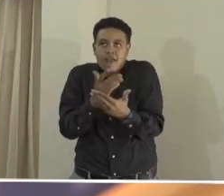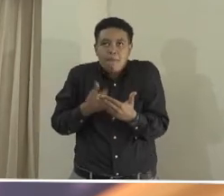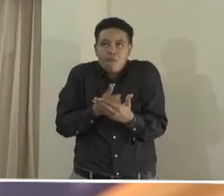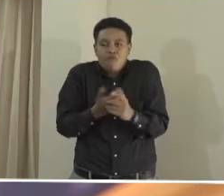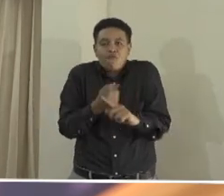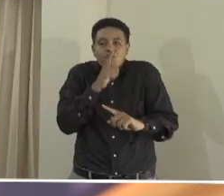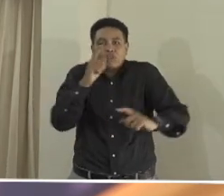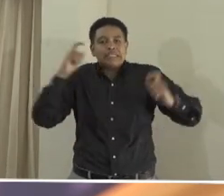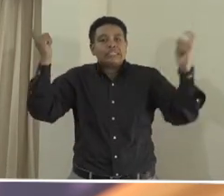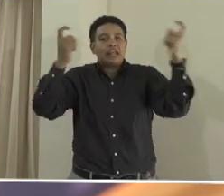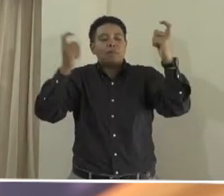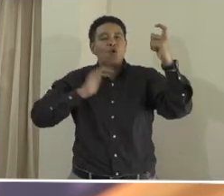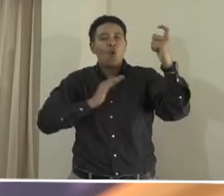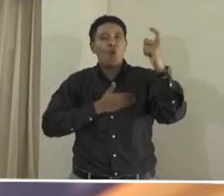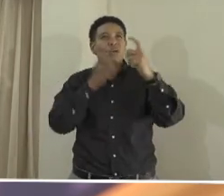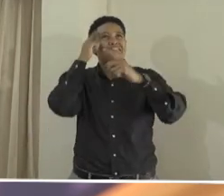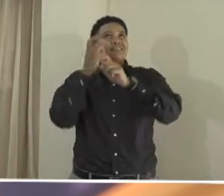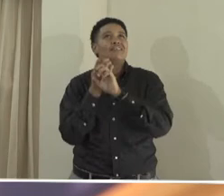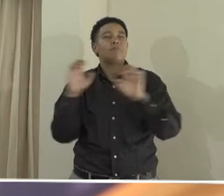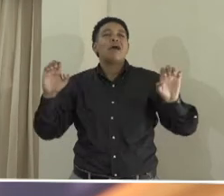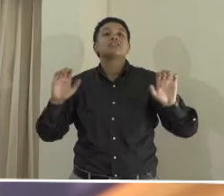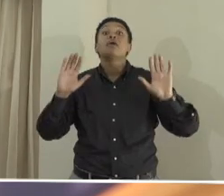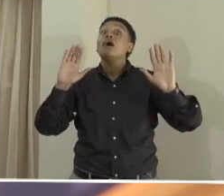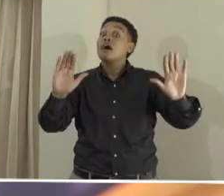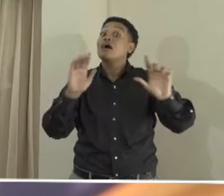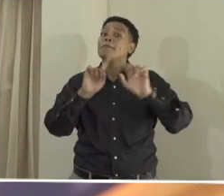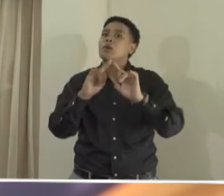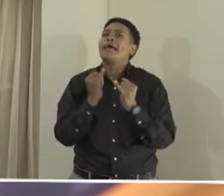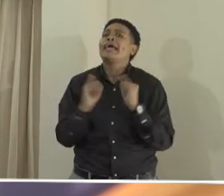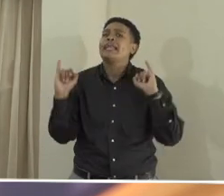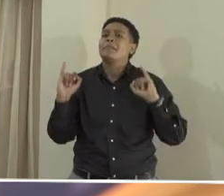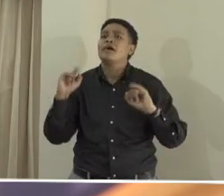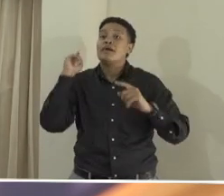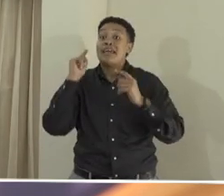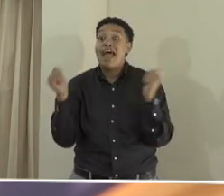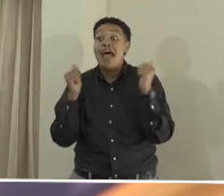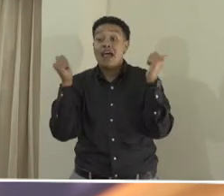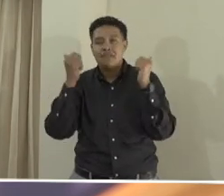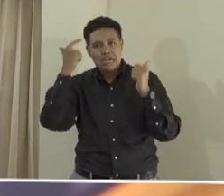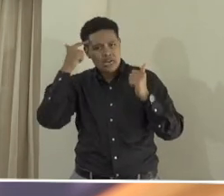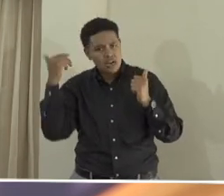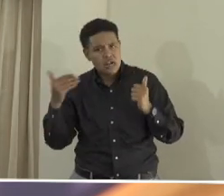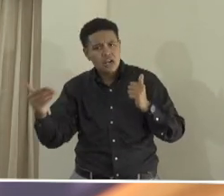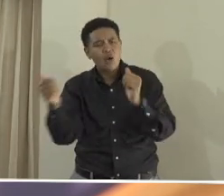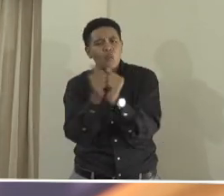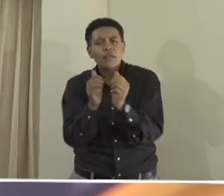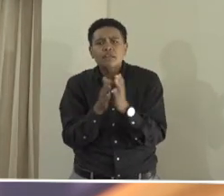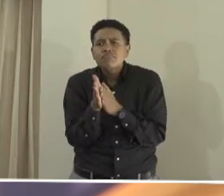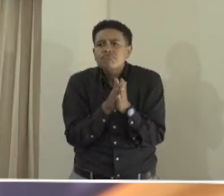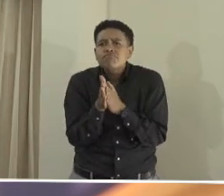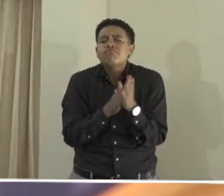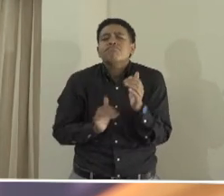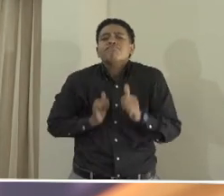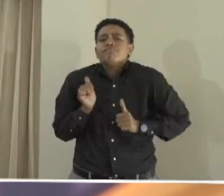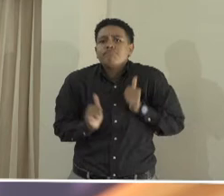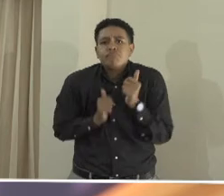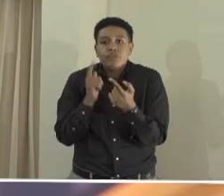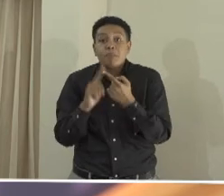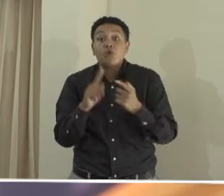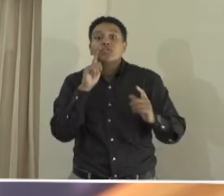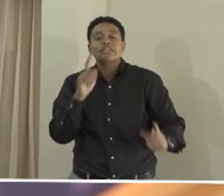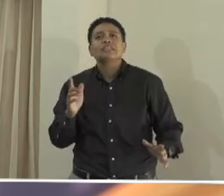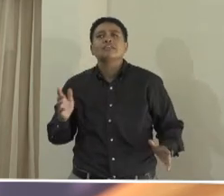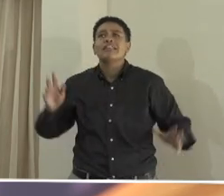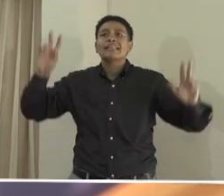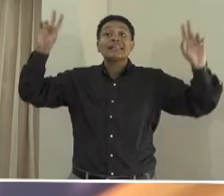from celebrating our emancipation and independence anniversary with enthusiasm and living up to